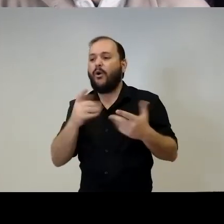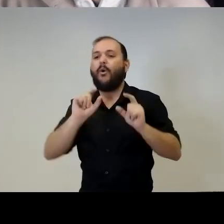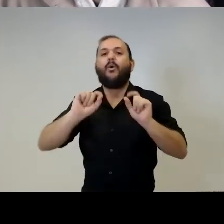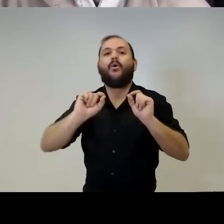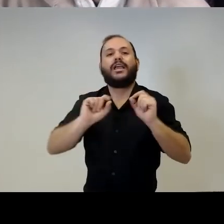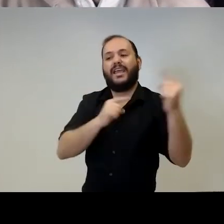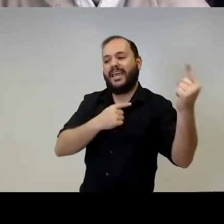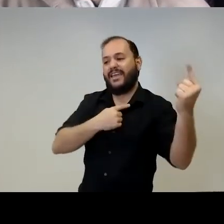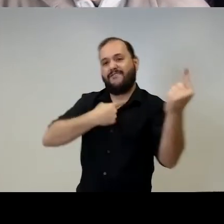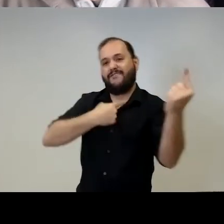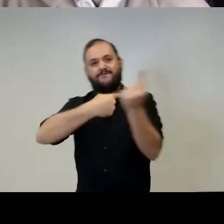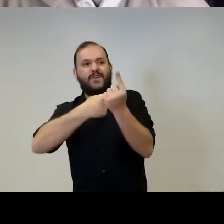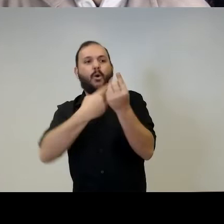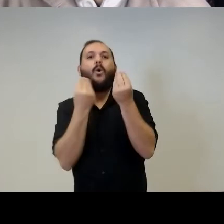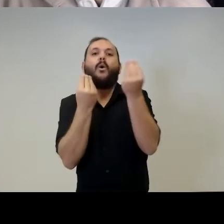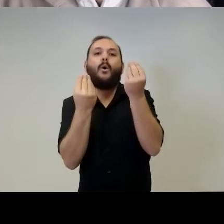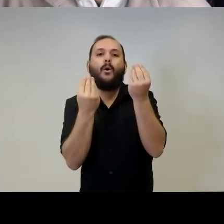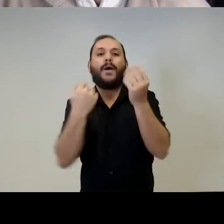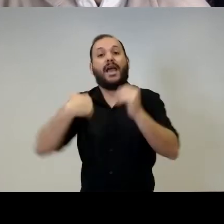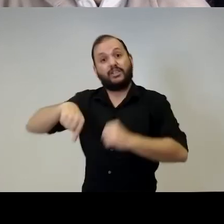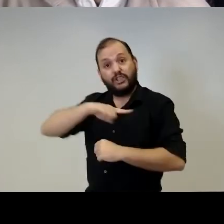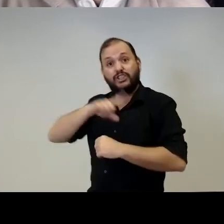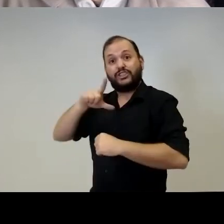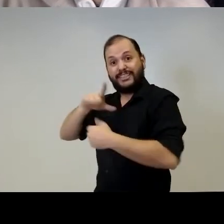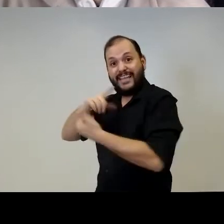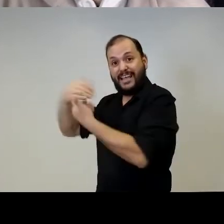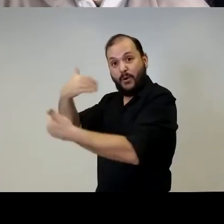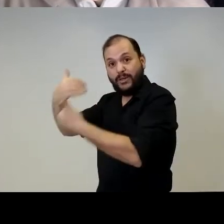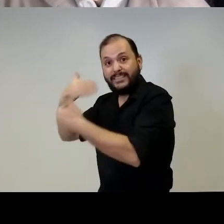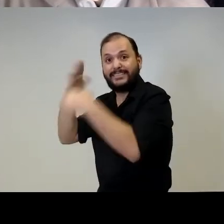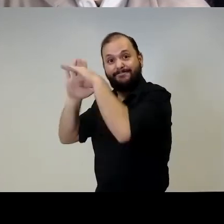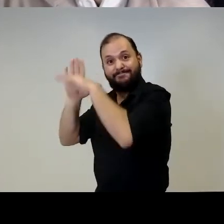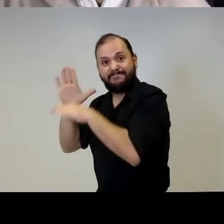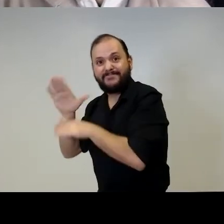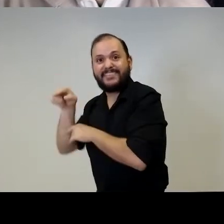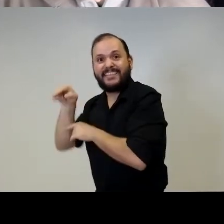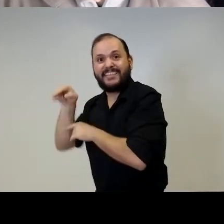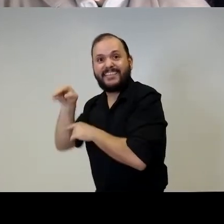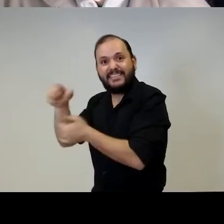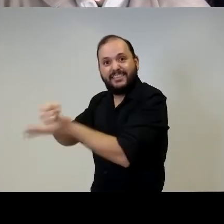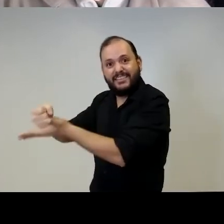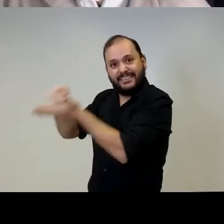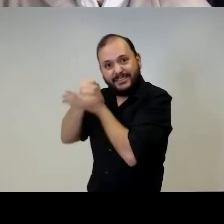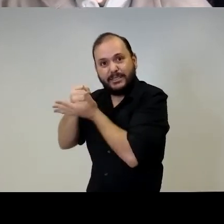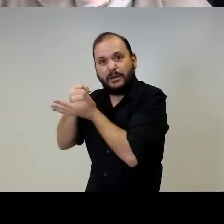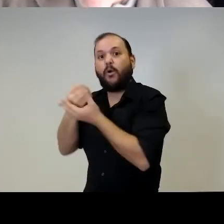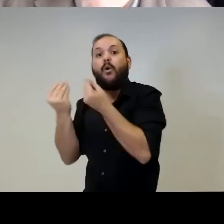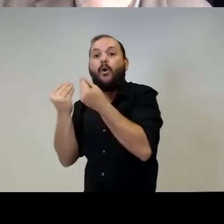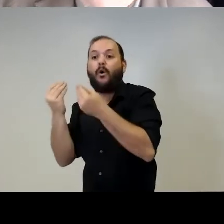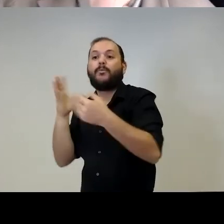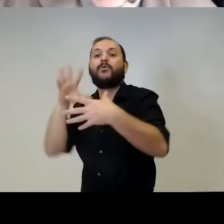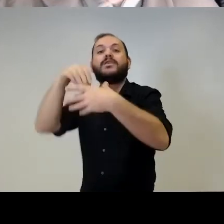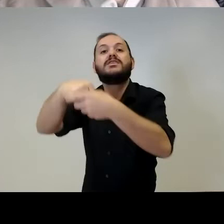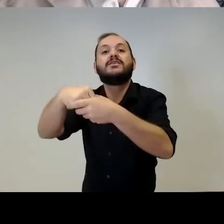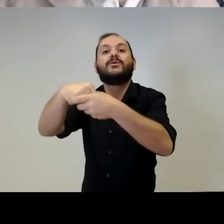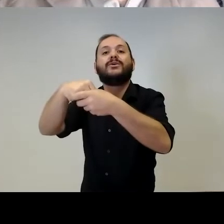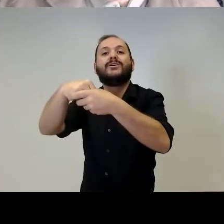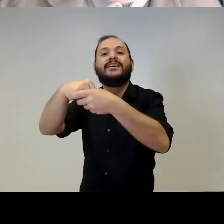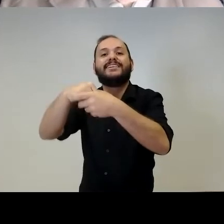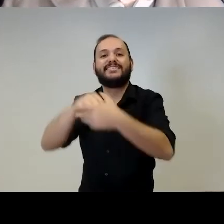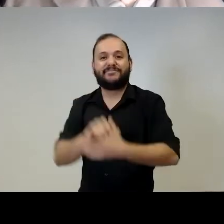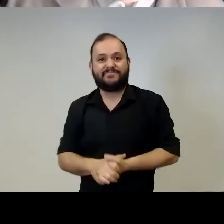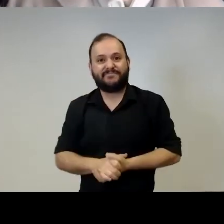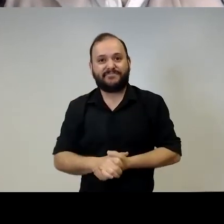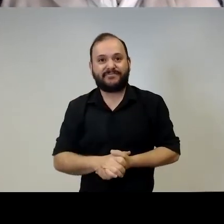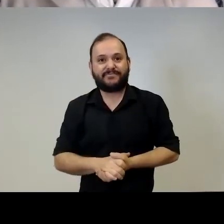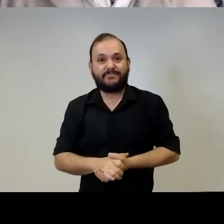conditions. We have to follow them, and this is increasingly so in this world. And by the way, codes of